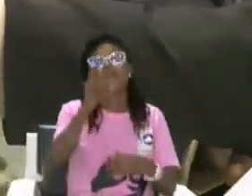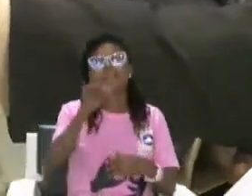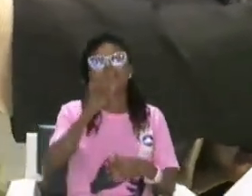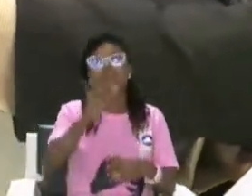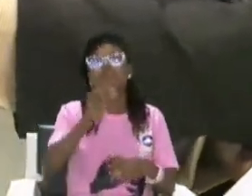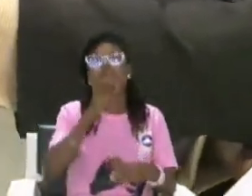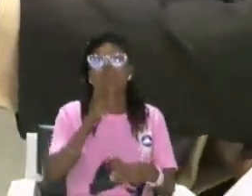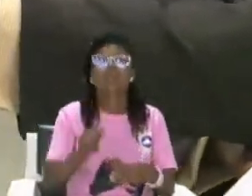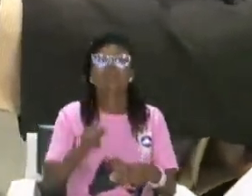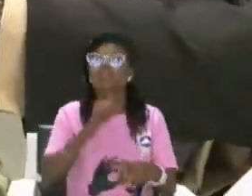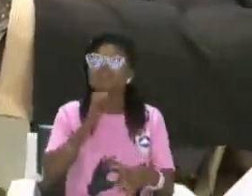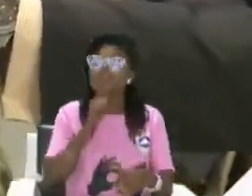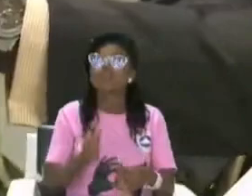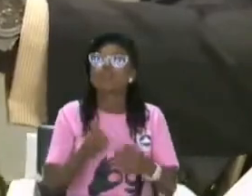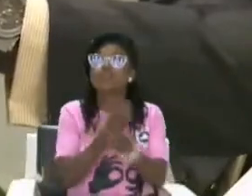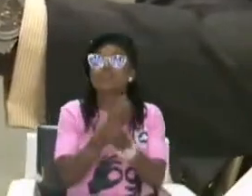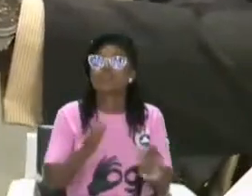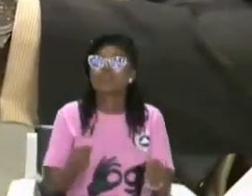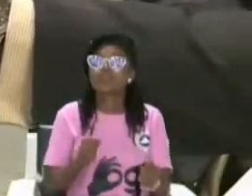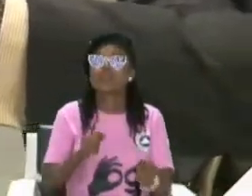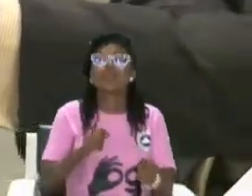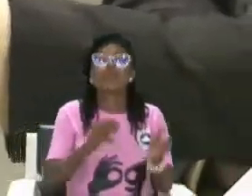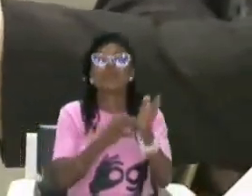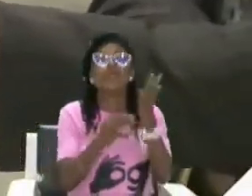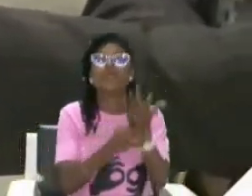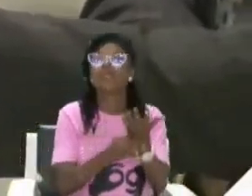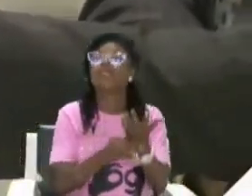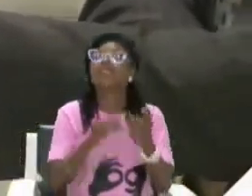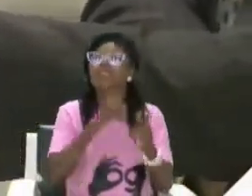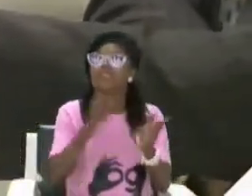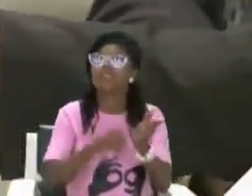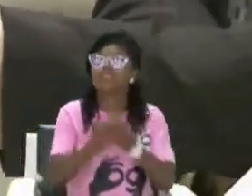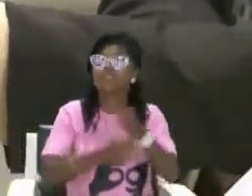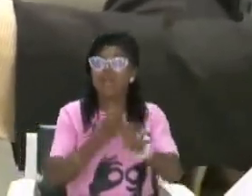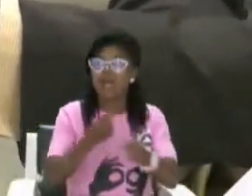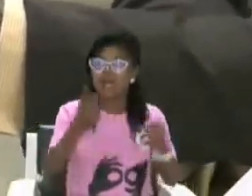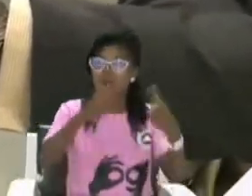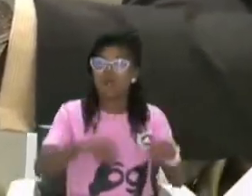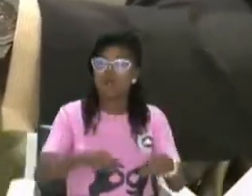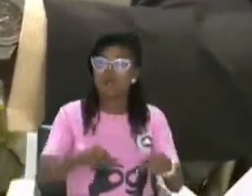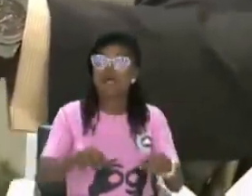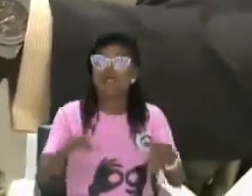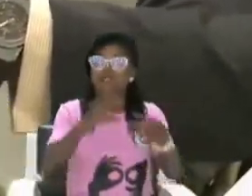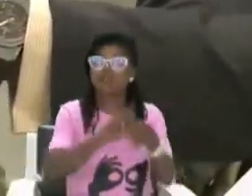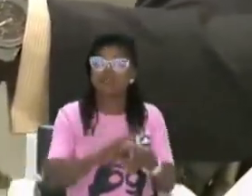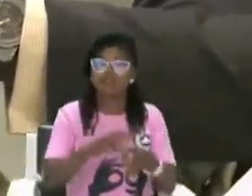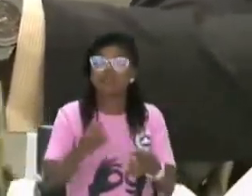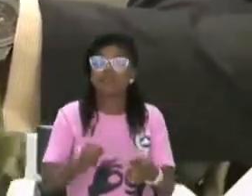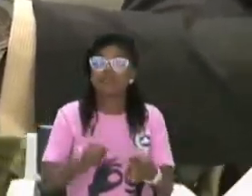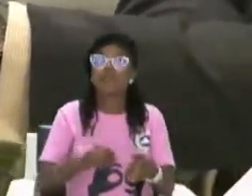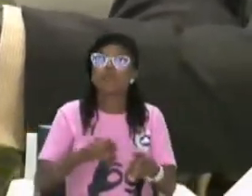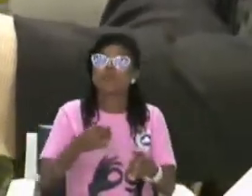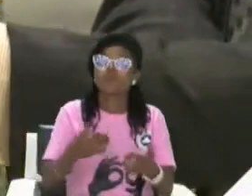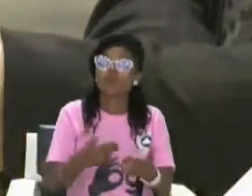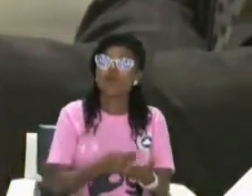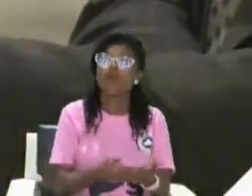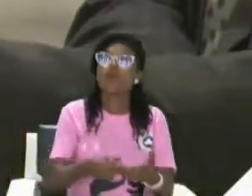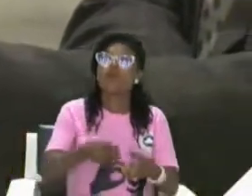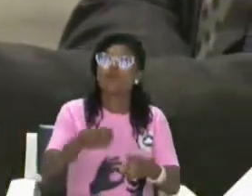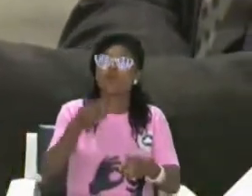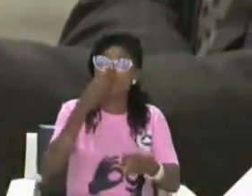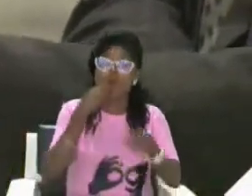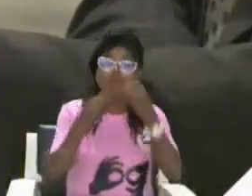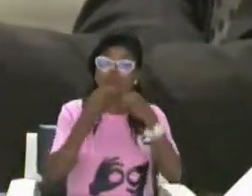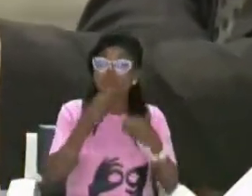she just died like that. May this year, I come to the Holy Communion, I, my husband, and my last born. On our way